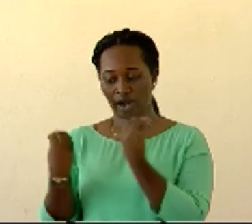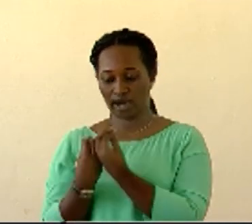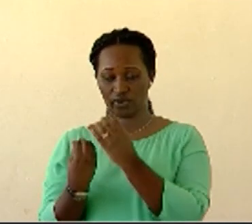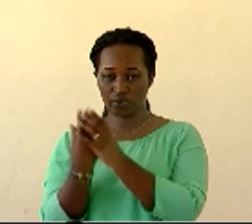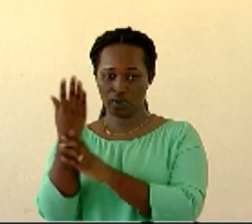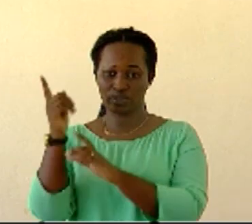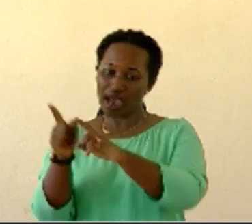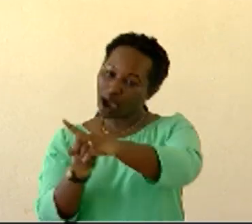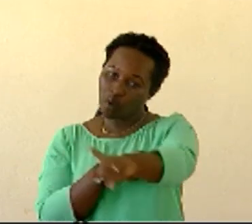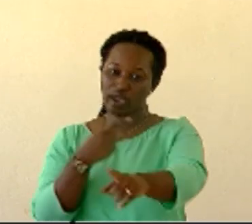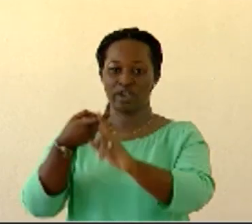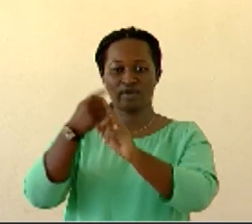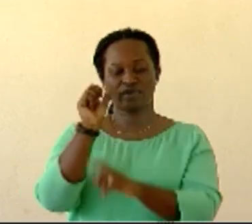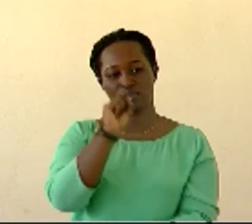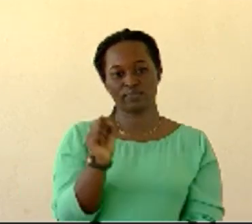from the stimulus.